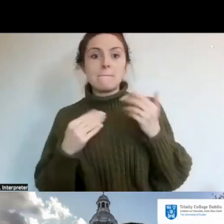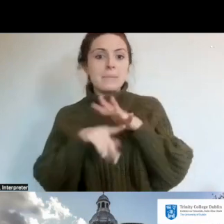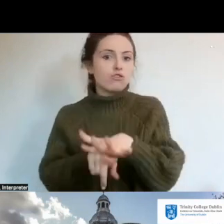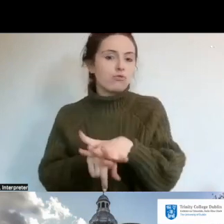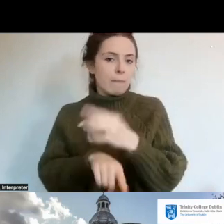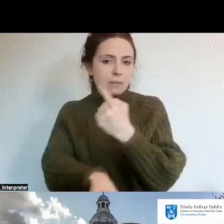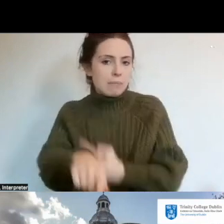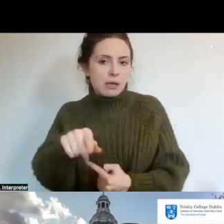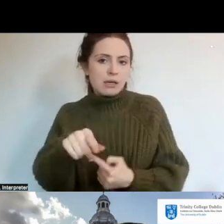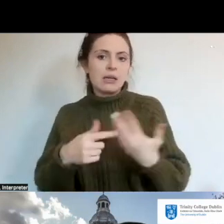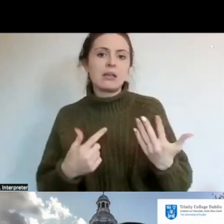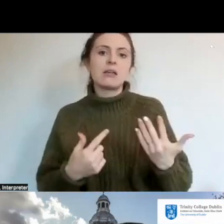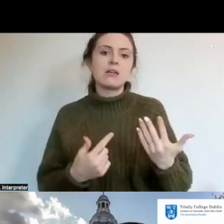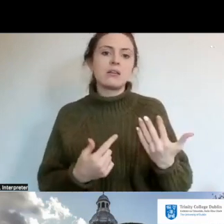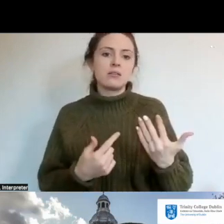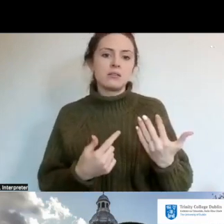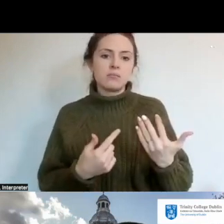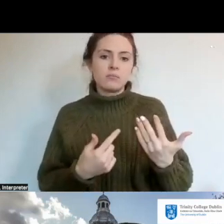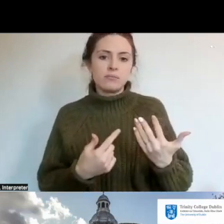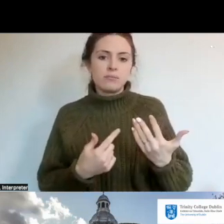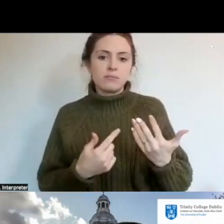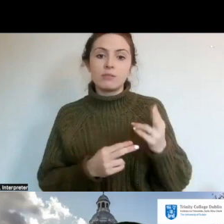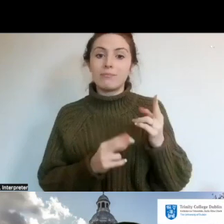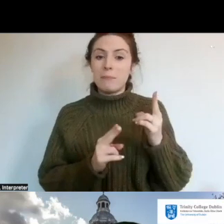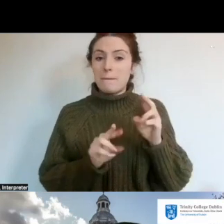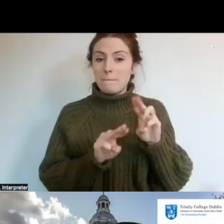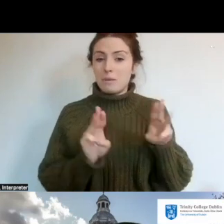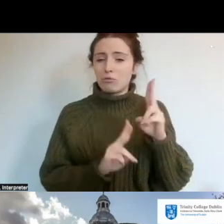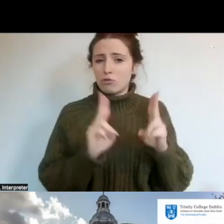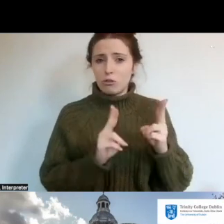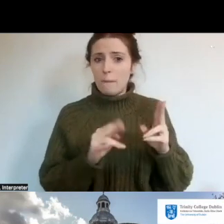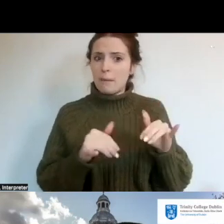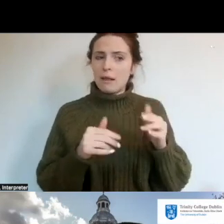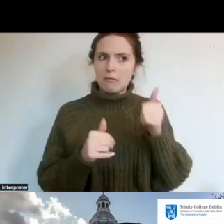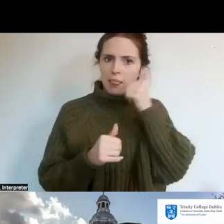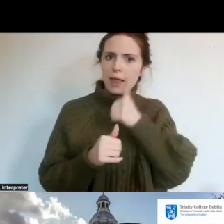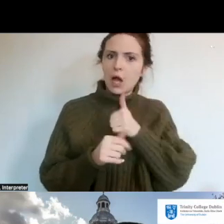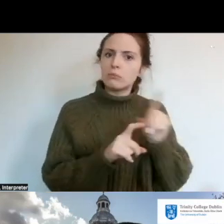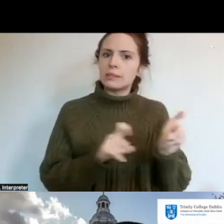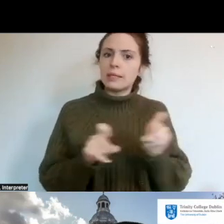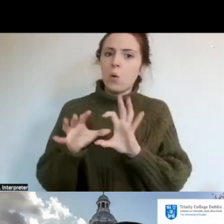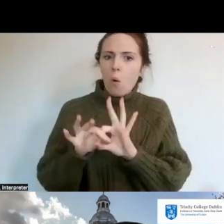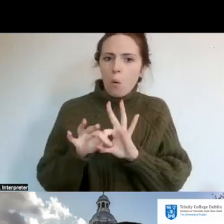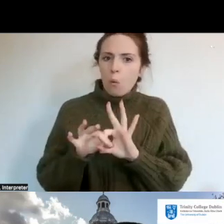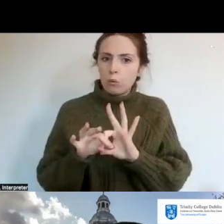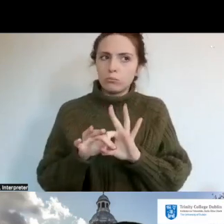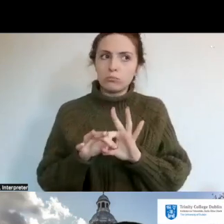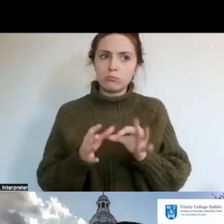the concept that people should be able to remain in the place where they're living and perceive the service that